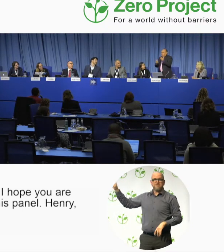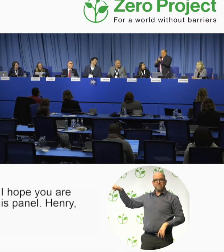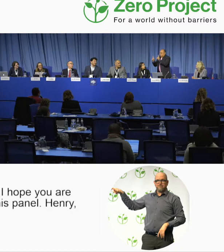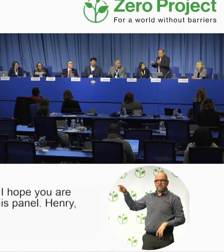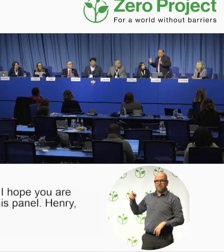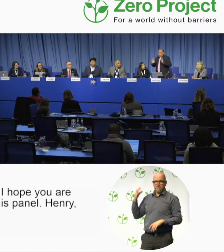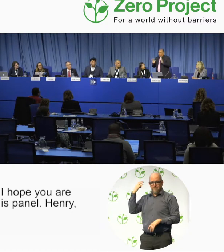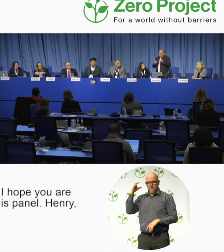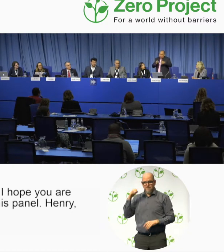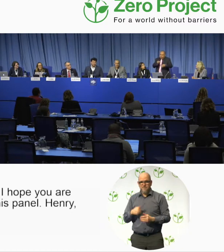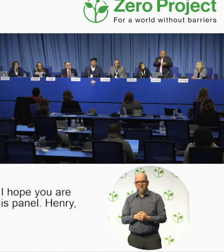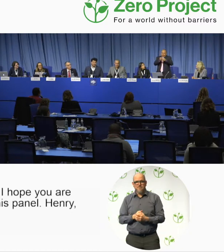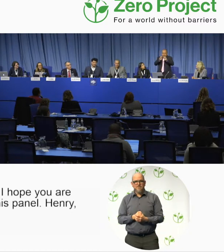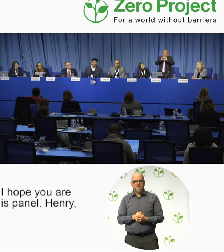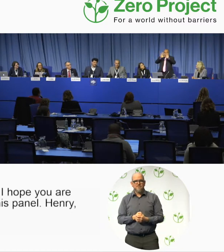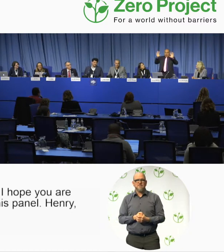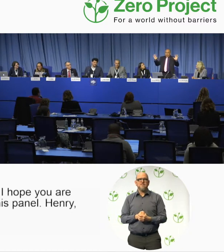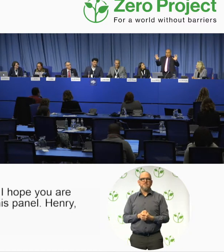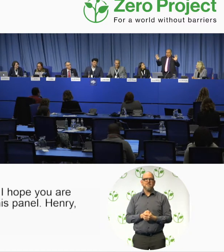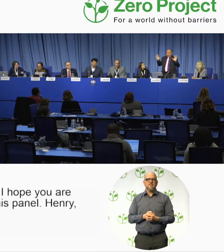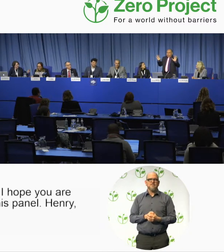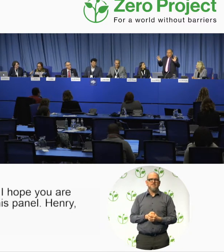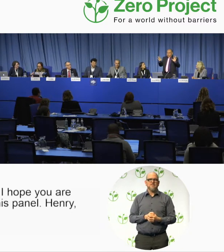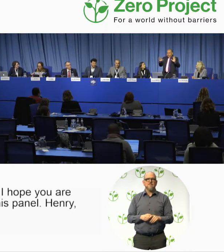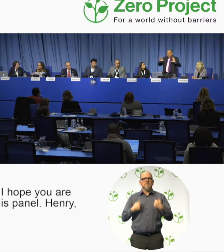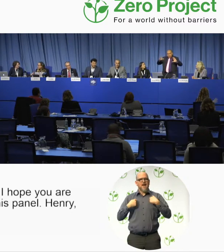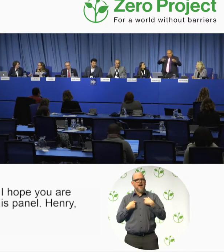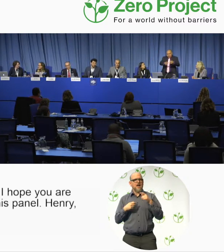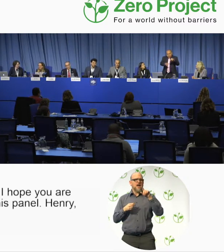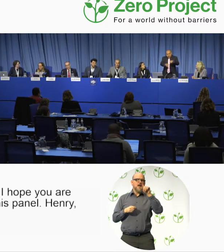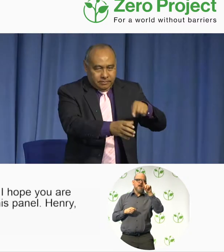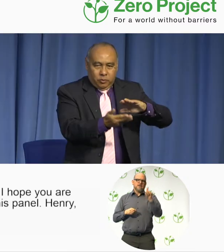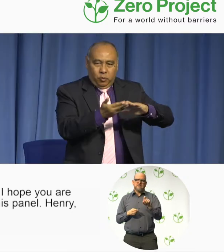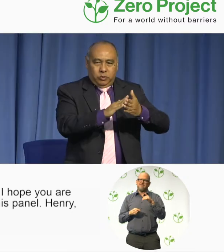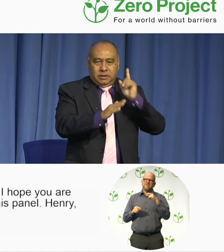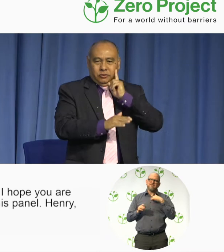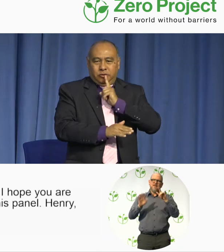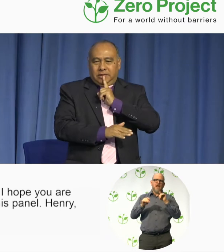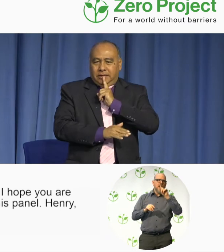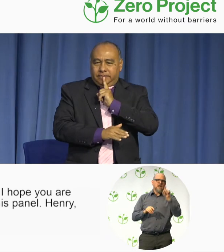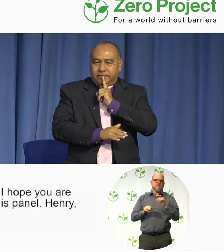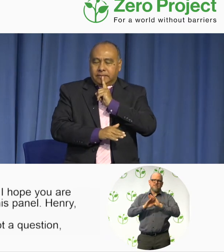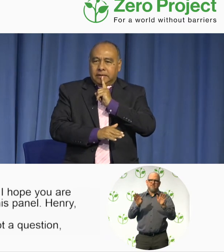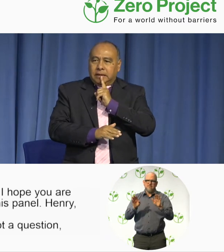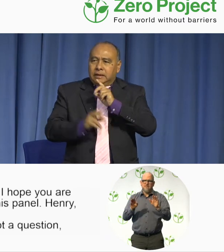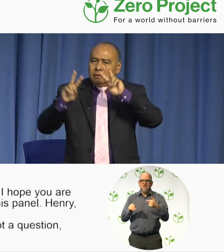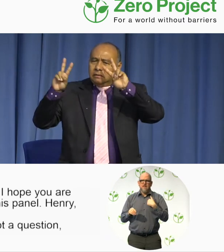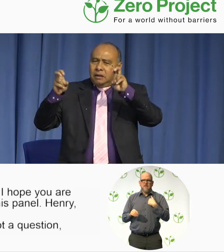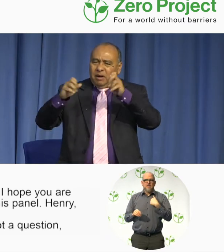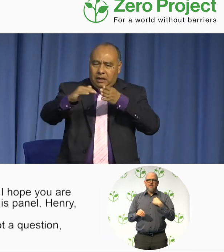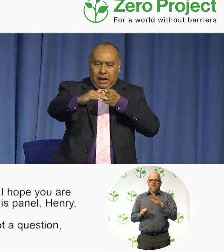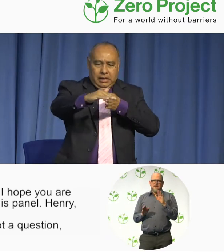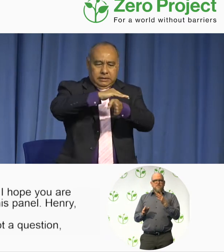I also want, it's not a question, it's an declaration. I want to be clear with the